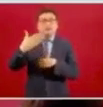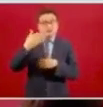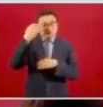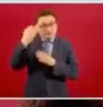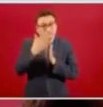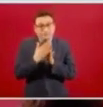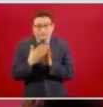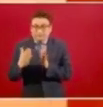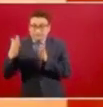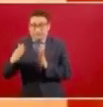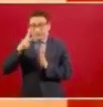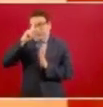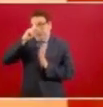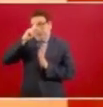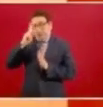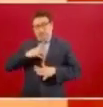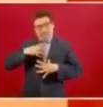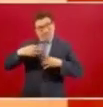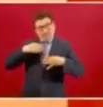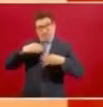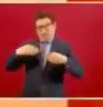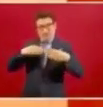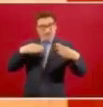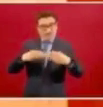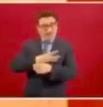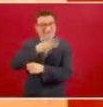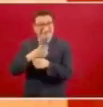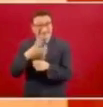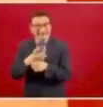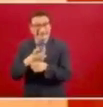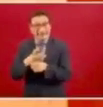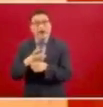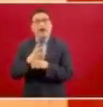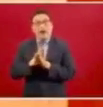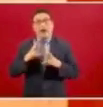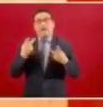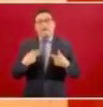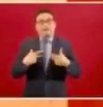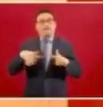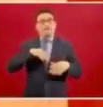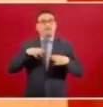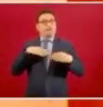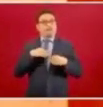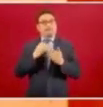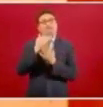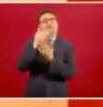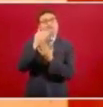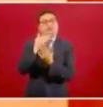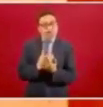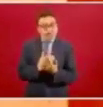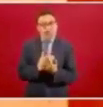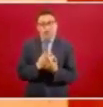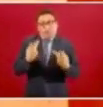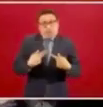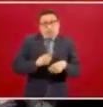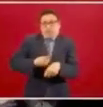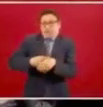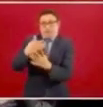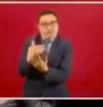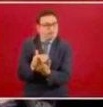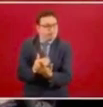So that tomorrow, when we have a more intense transmission rate, we can have